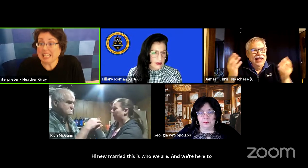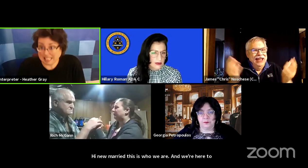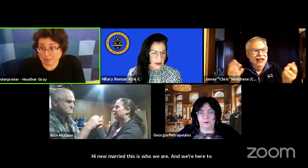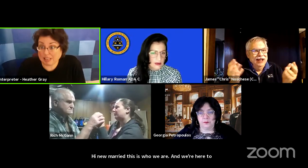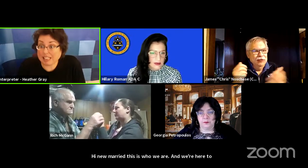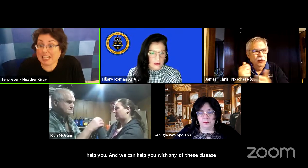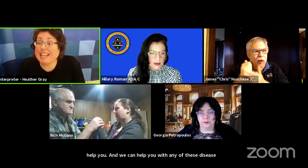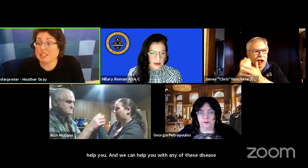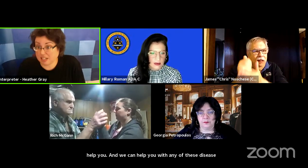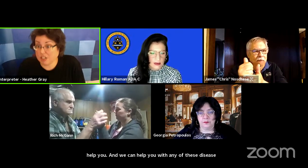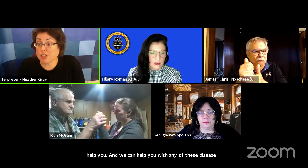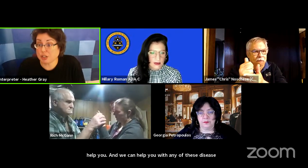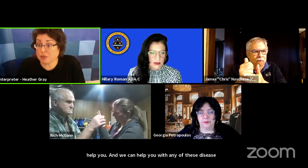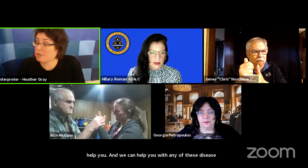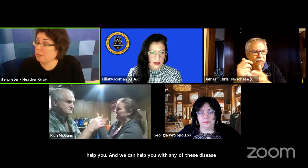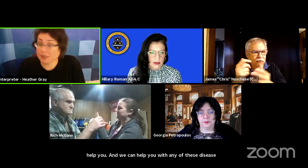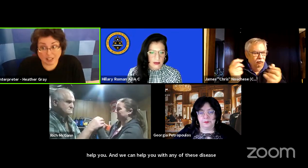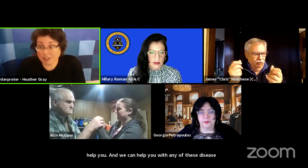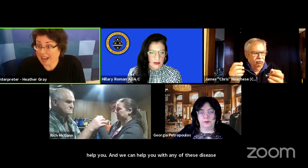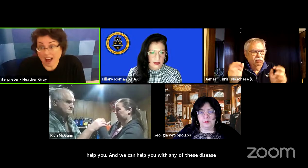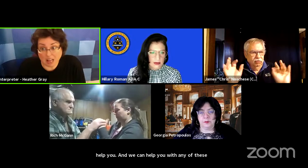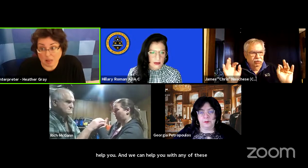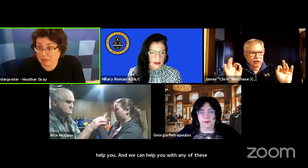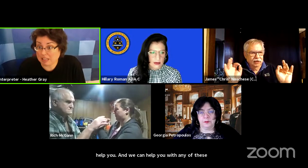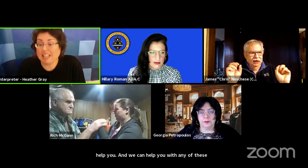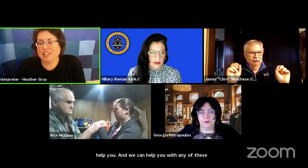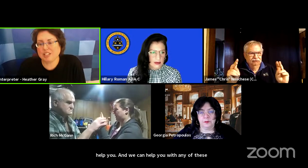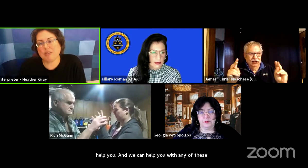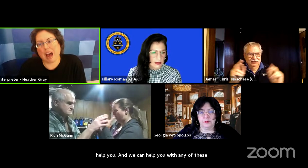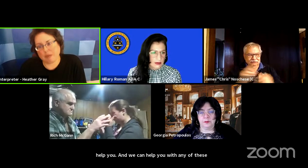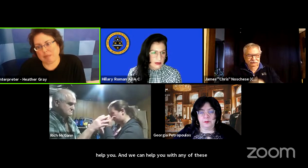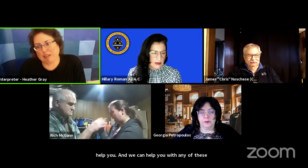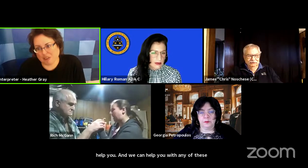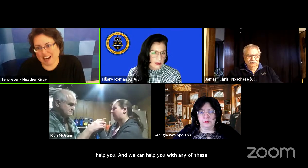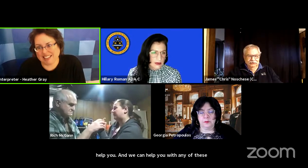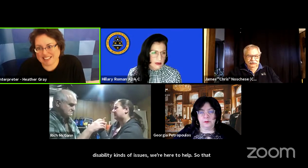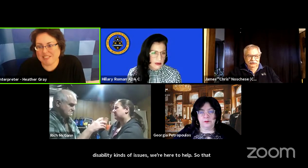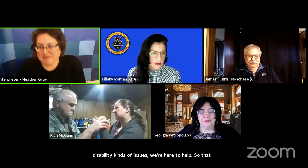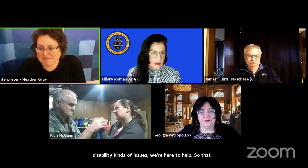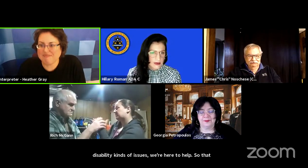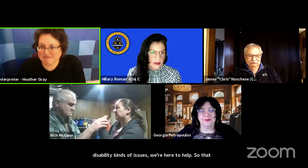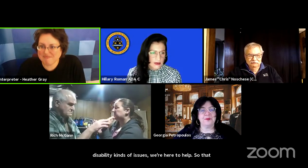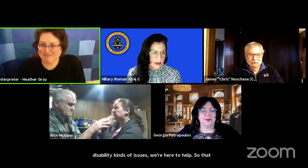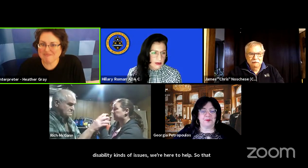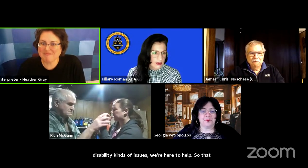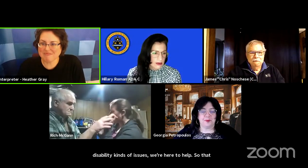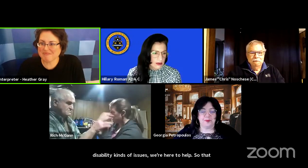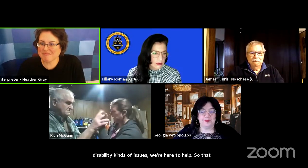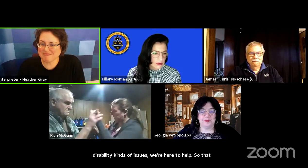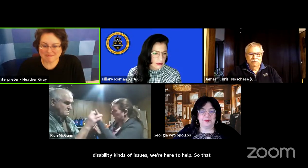these disability kinds of issues. We're here to help. So that would be great.